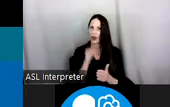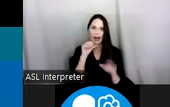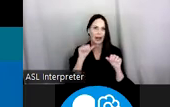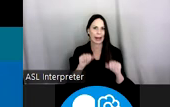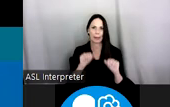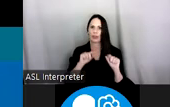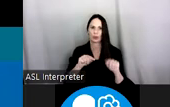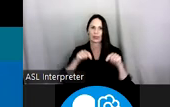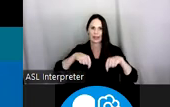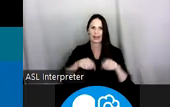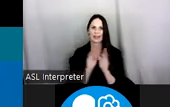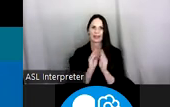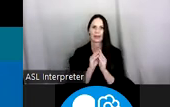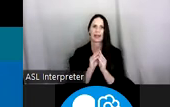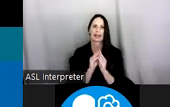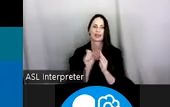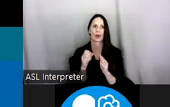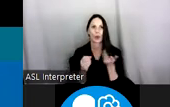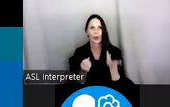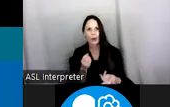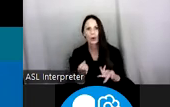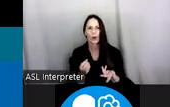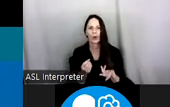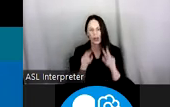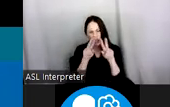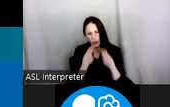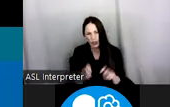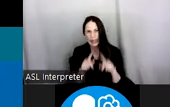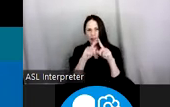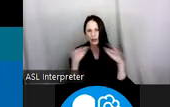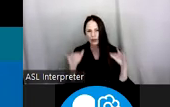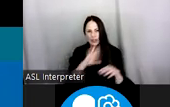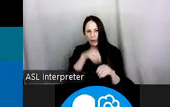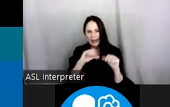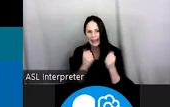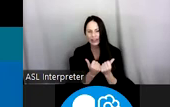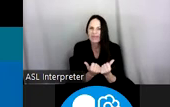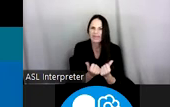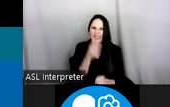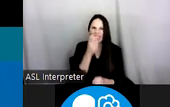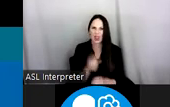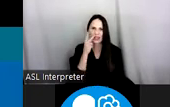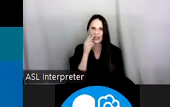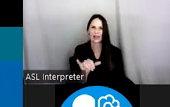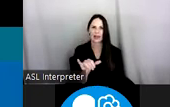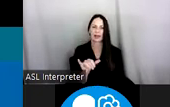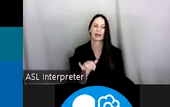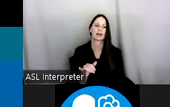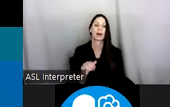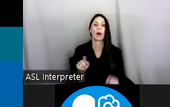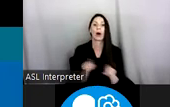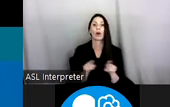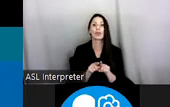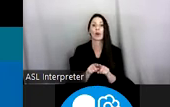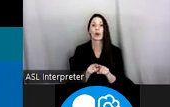to look at, diversity within agencies, it's hard to see that. Also in the community